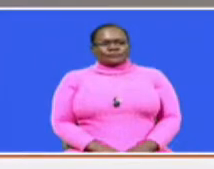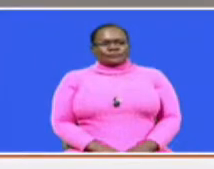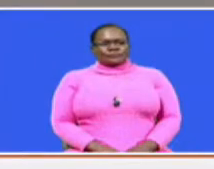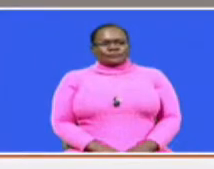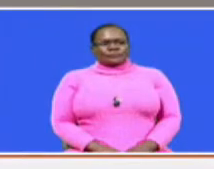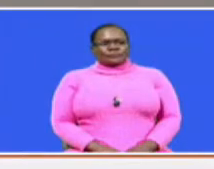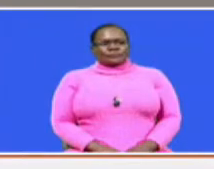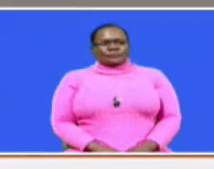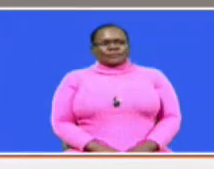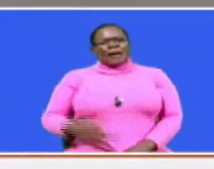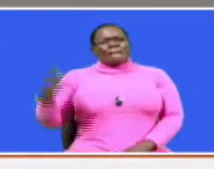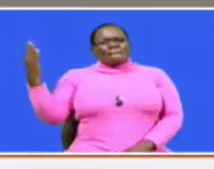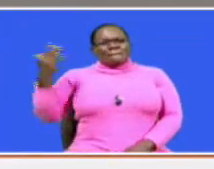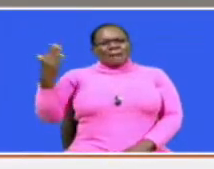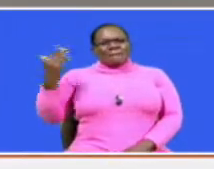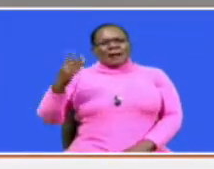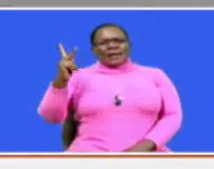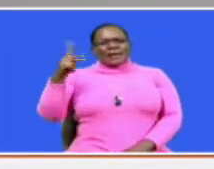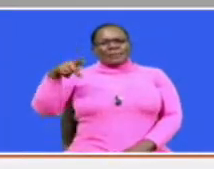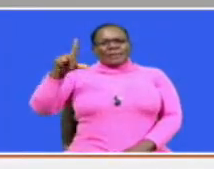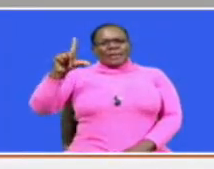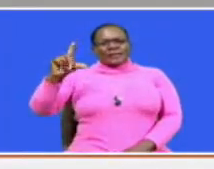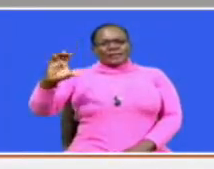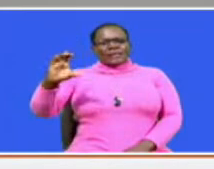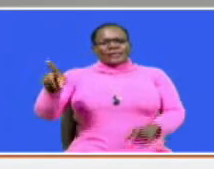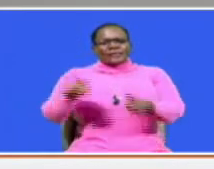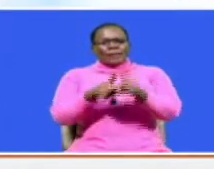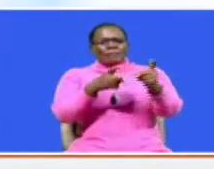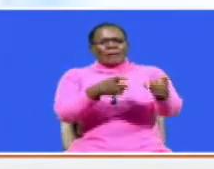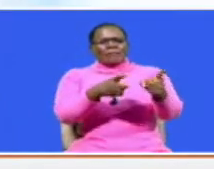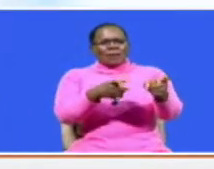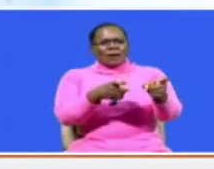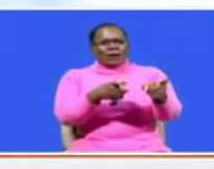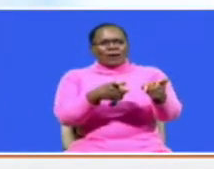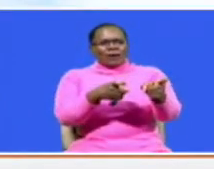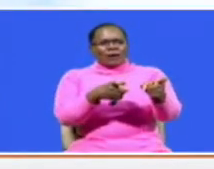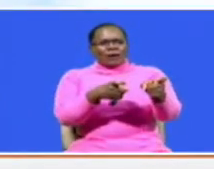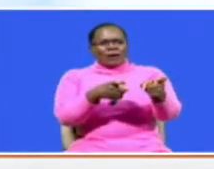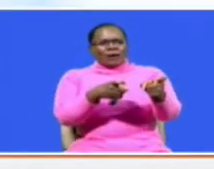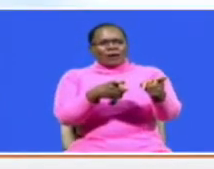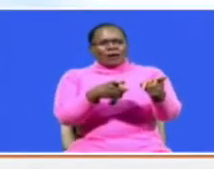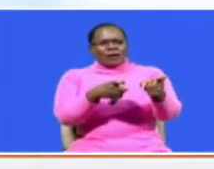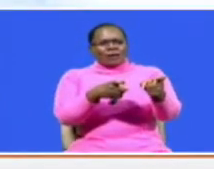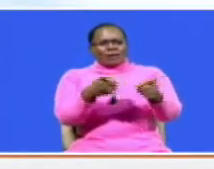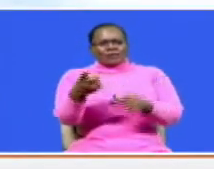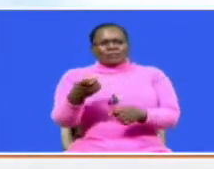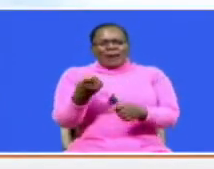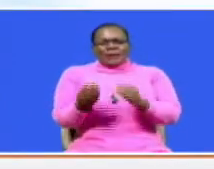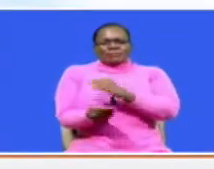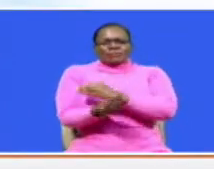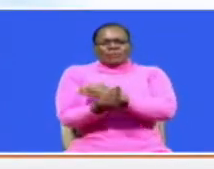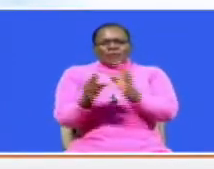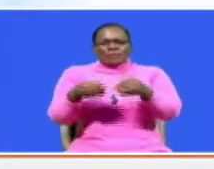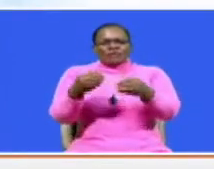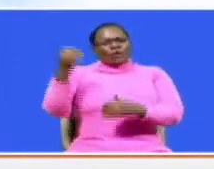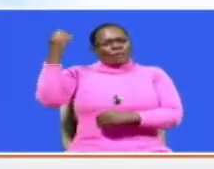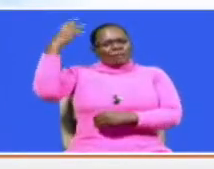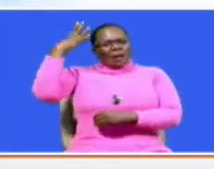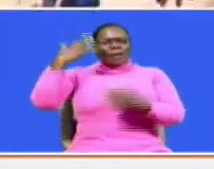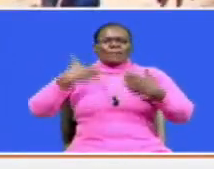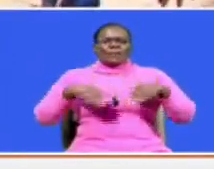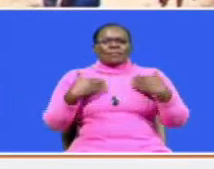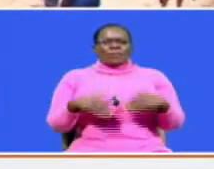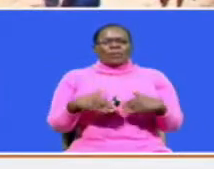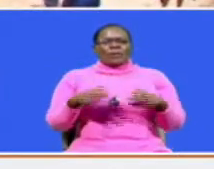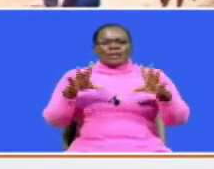Mbai is seen lecturing the KPLC staff and even accused them of purportedly demanding bribes before supplying electricity to the residents